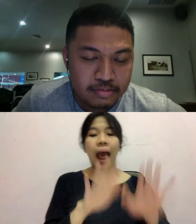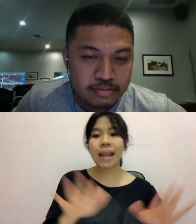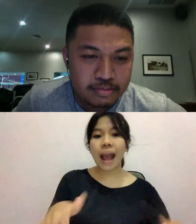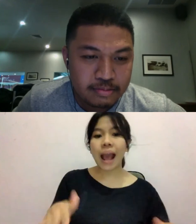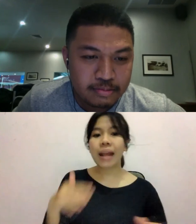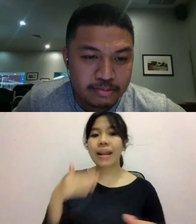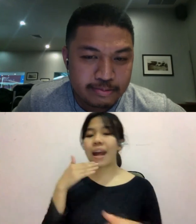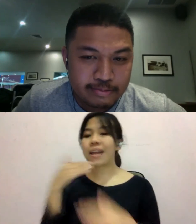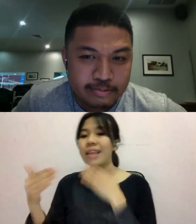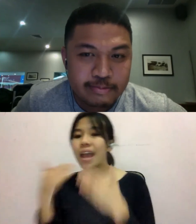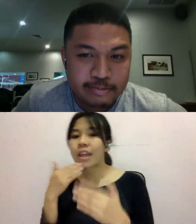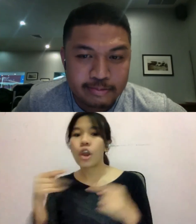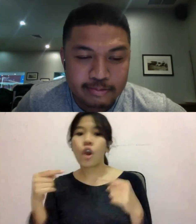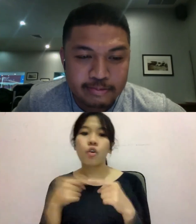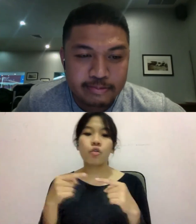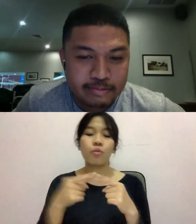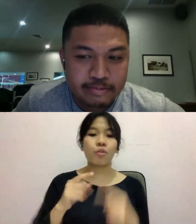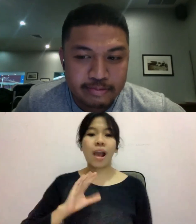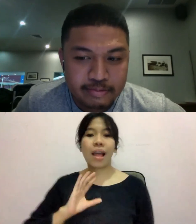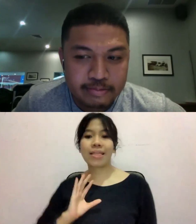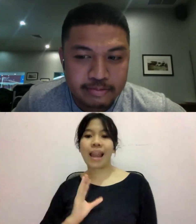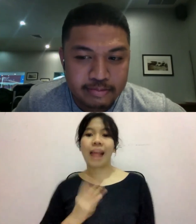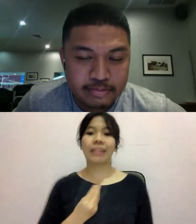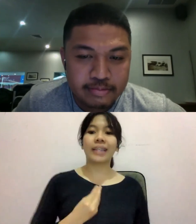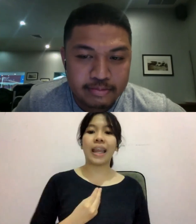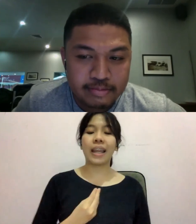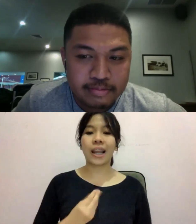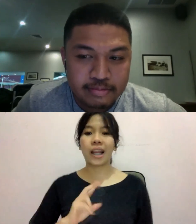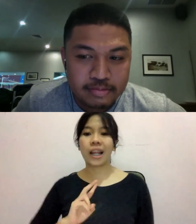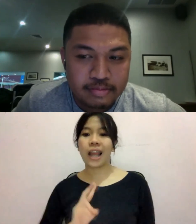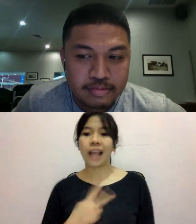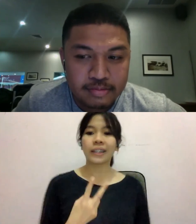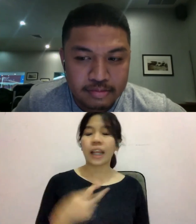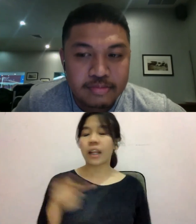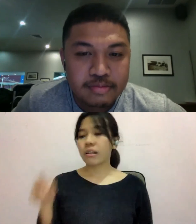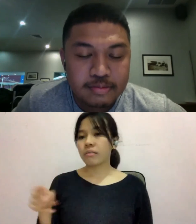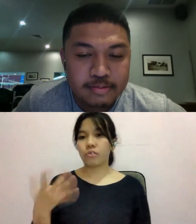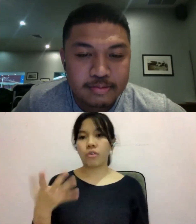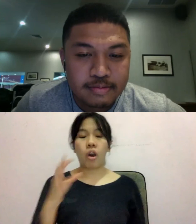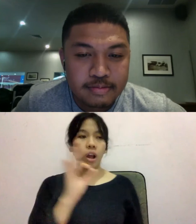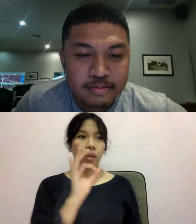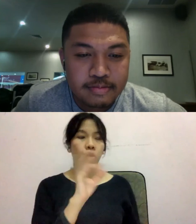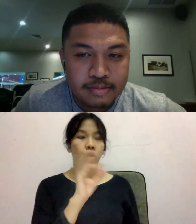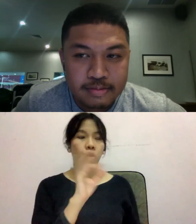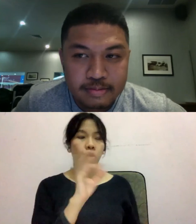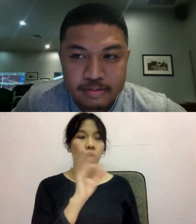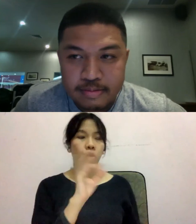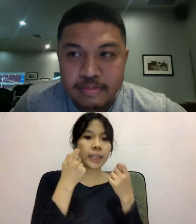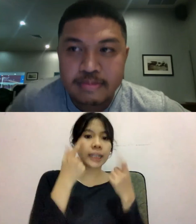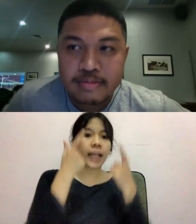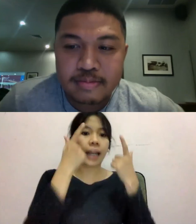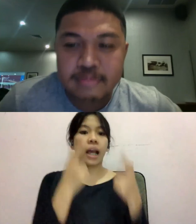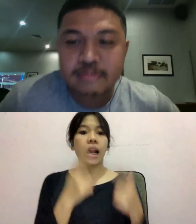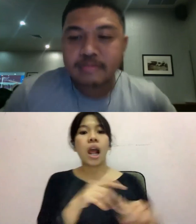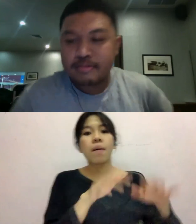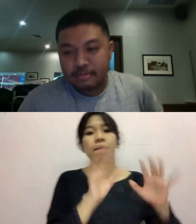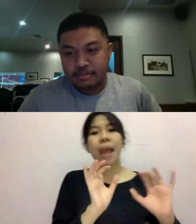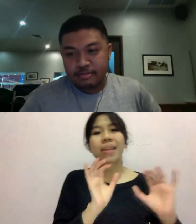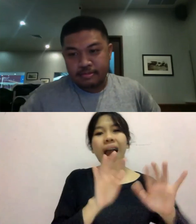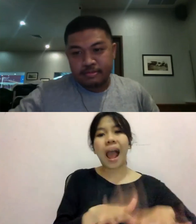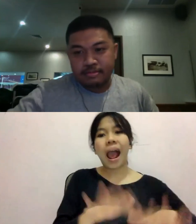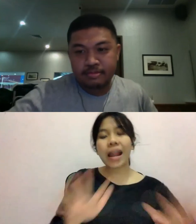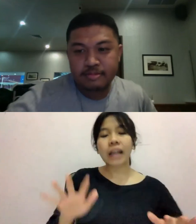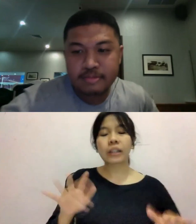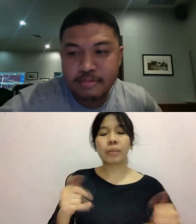there are more parents who are accepting, and also some of the adolescent kids came out as well from